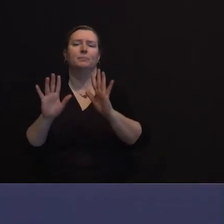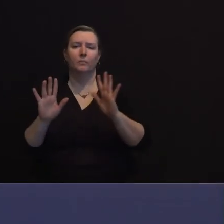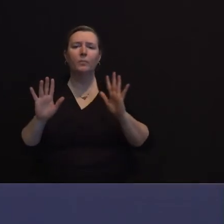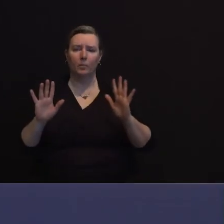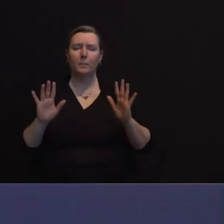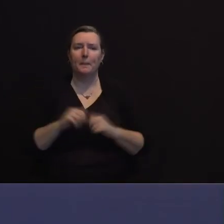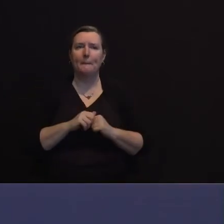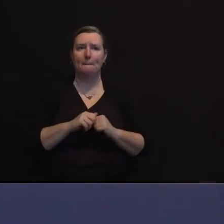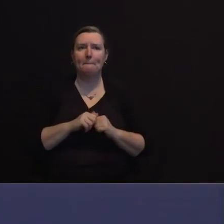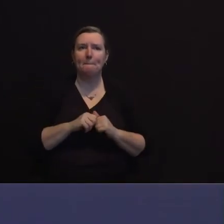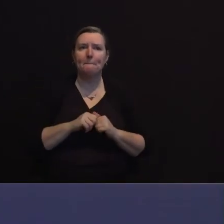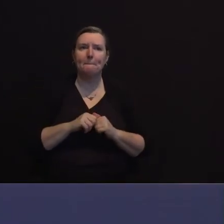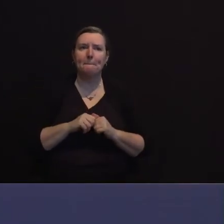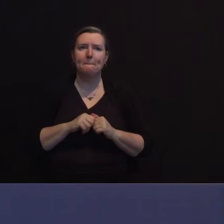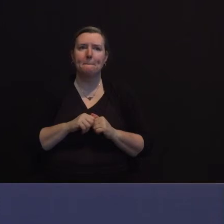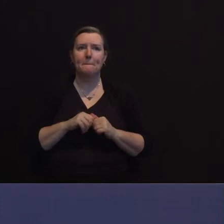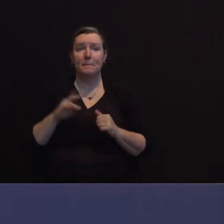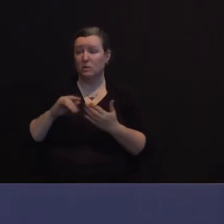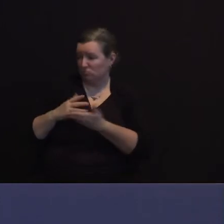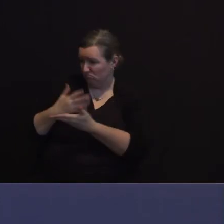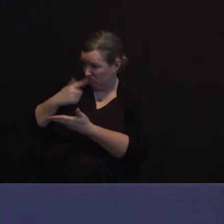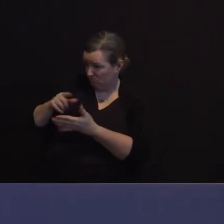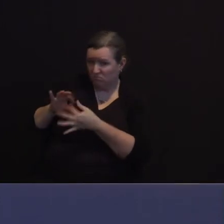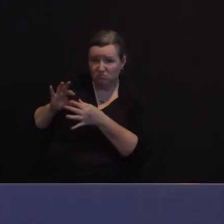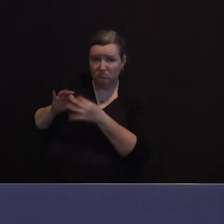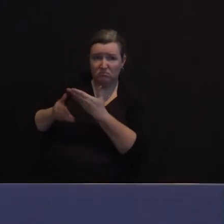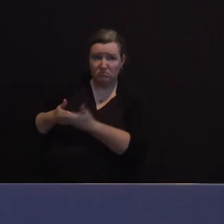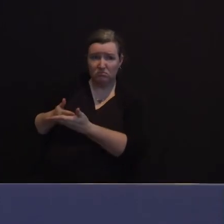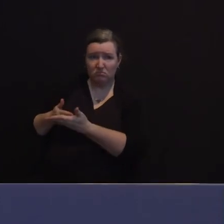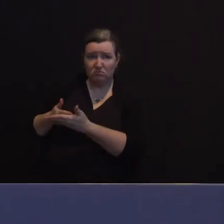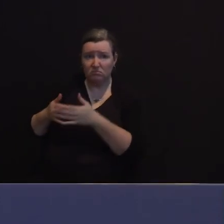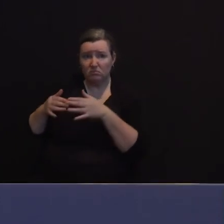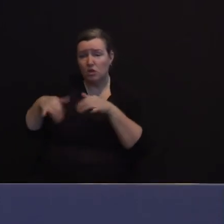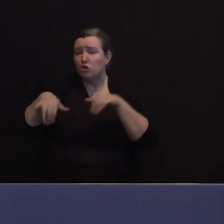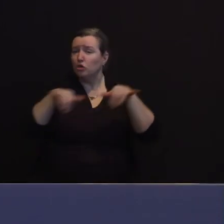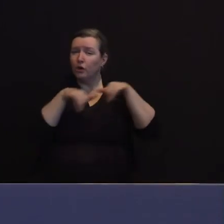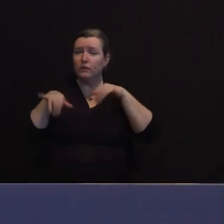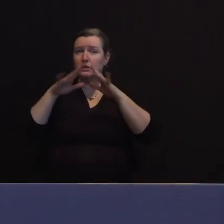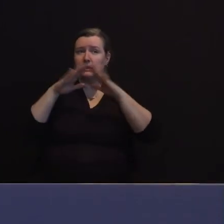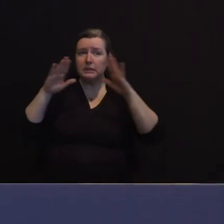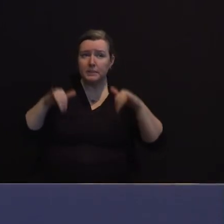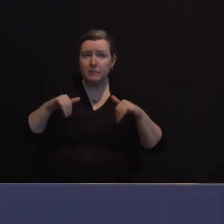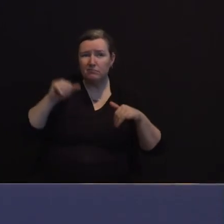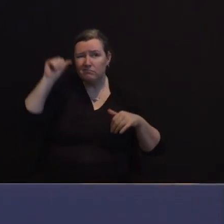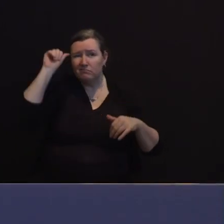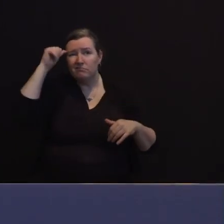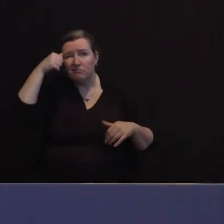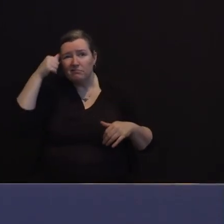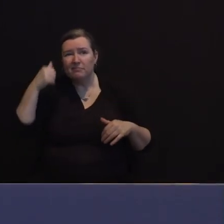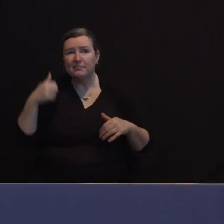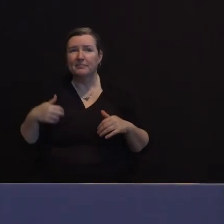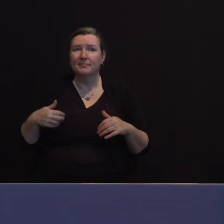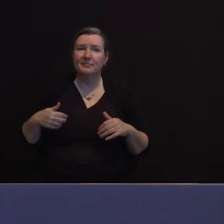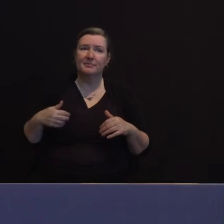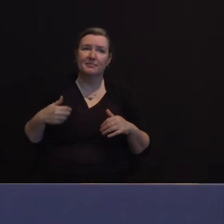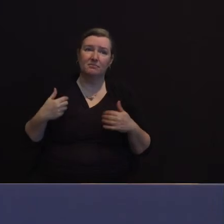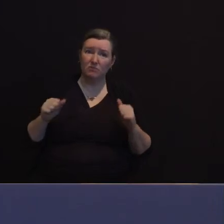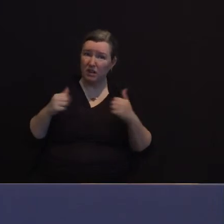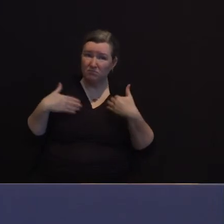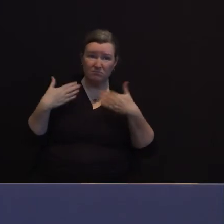Judy, you could talk about the unified system question, but remember, we're building the airplane here as we're flying it. This may be the most